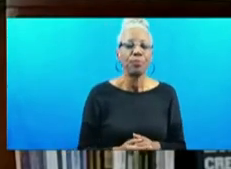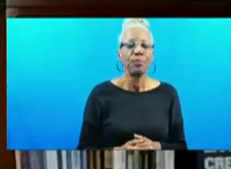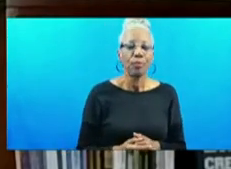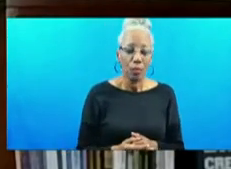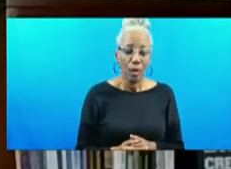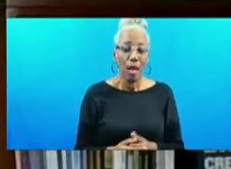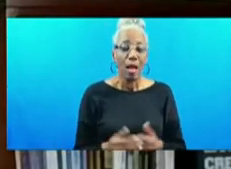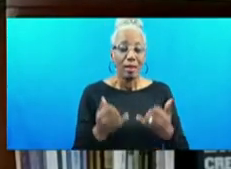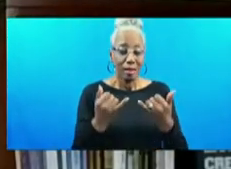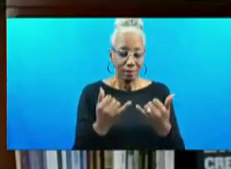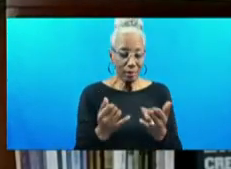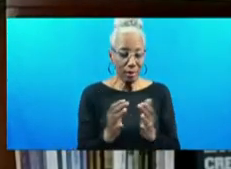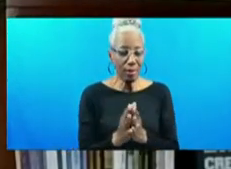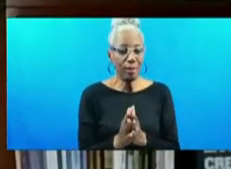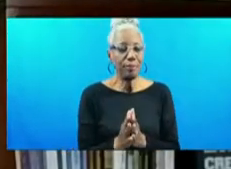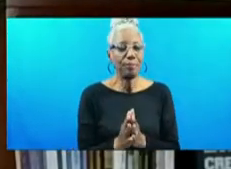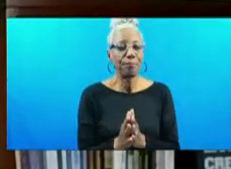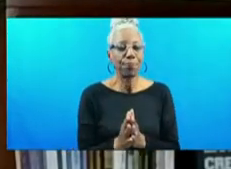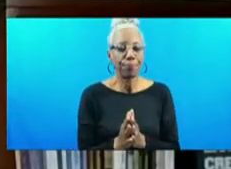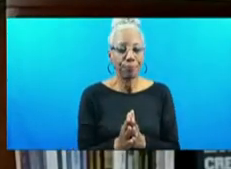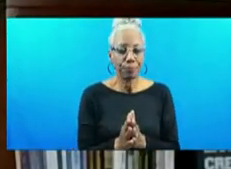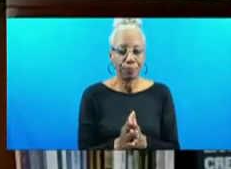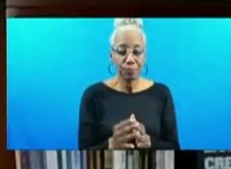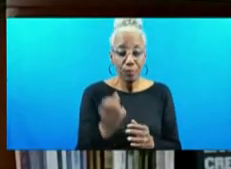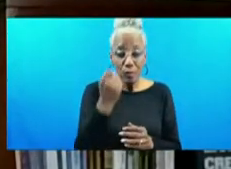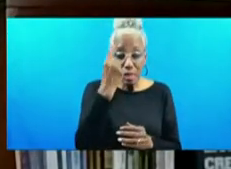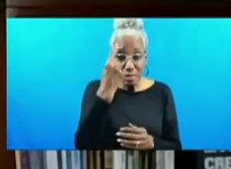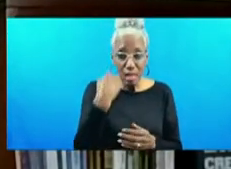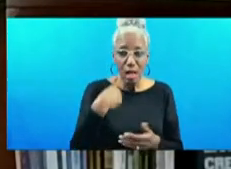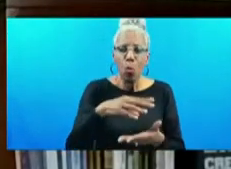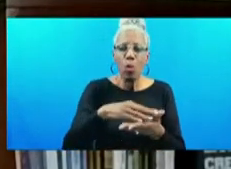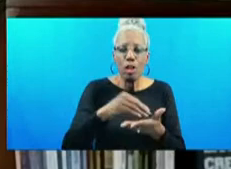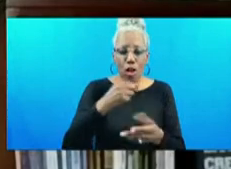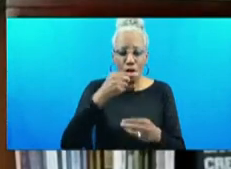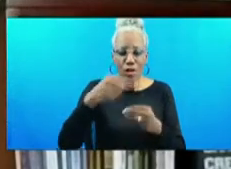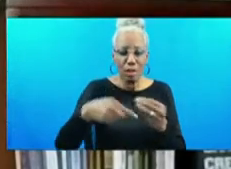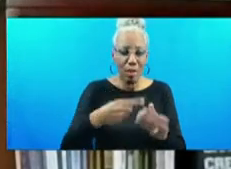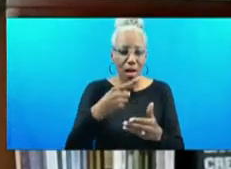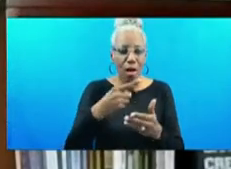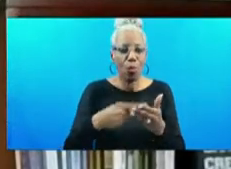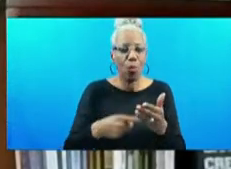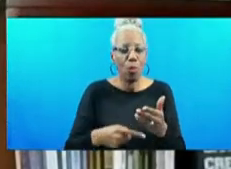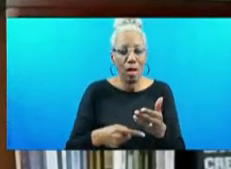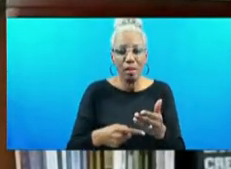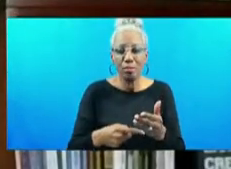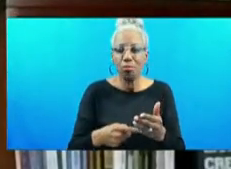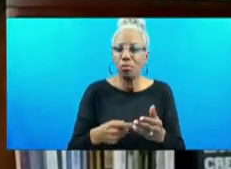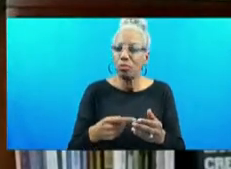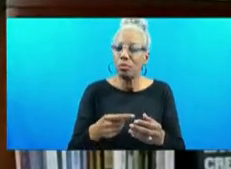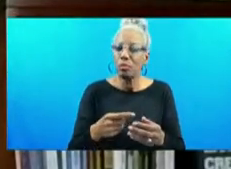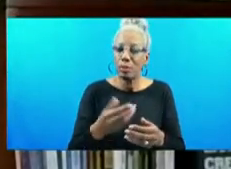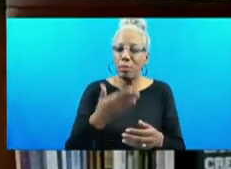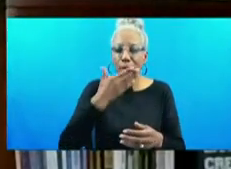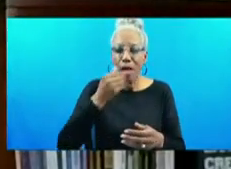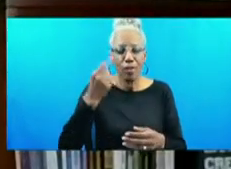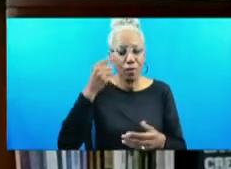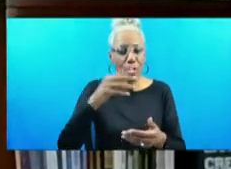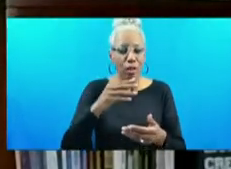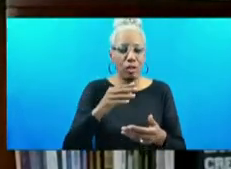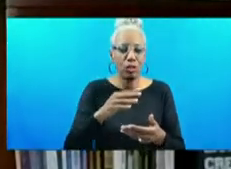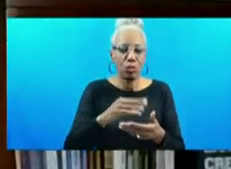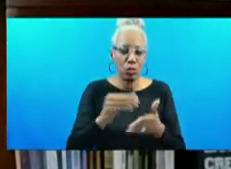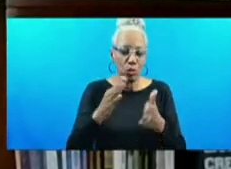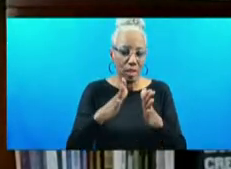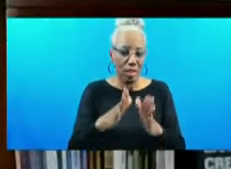provide more engaging opportunities for students that we found are better programs to use when we